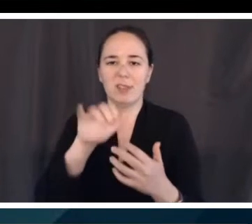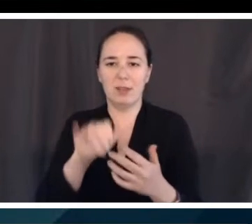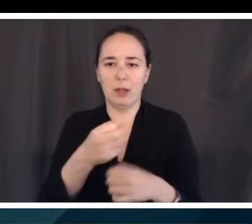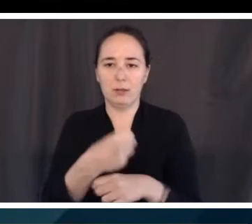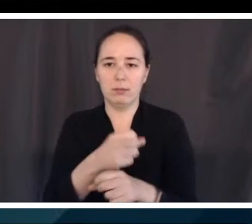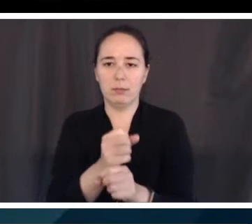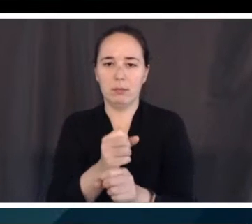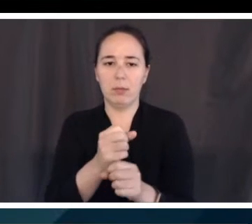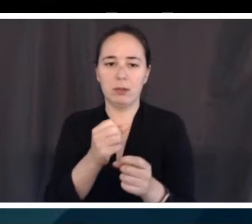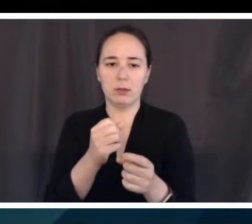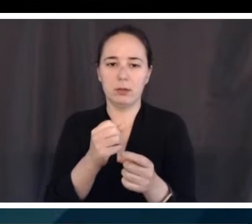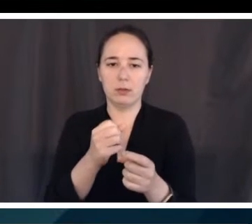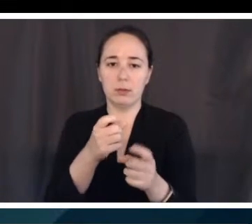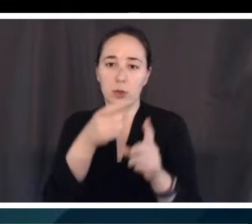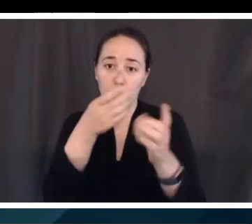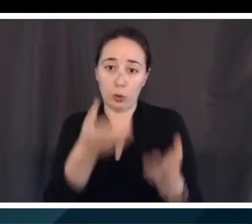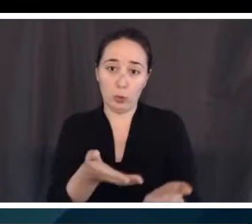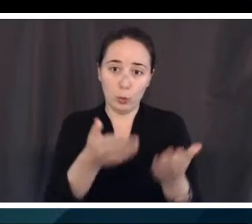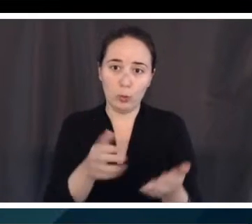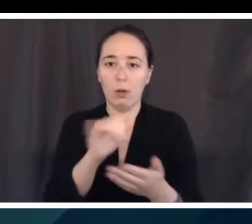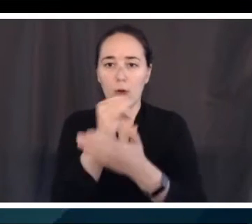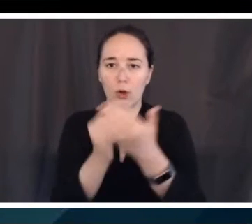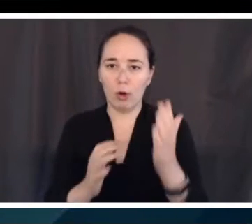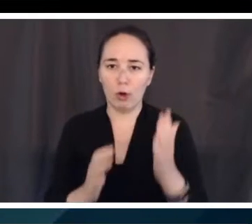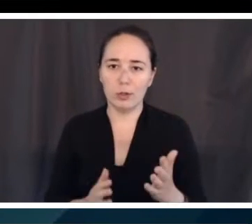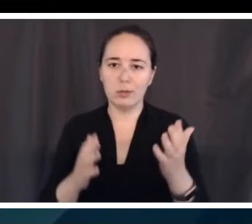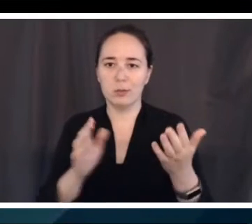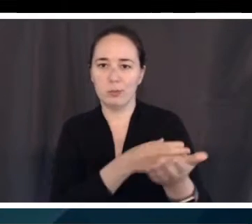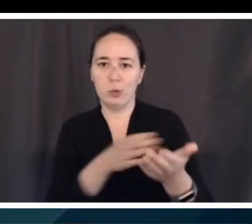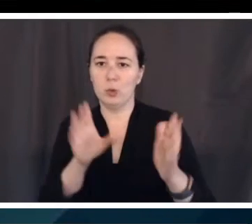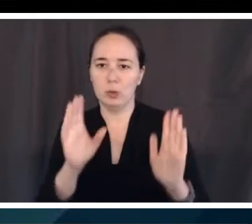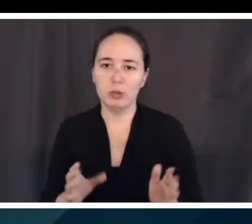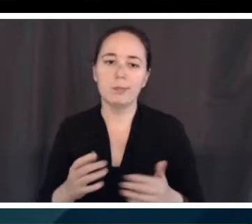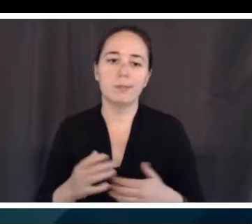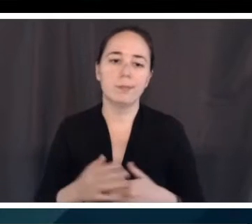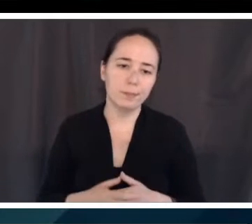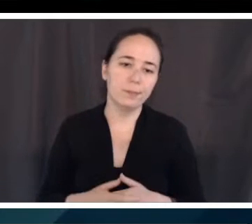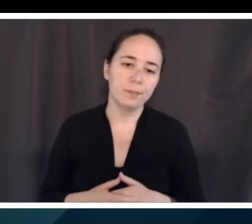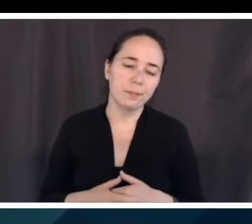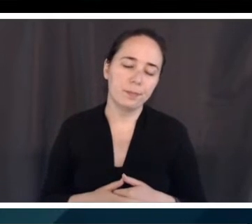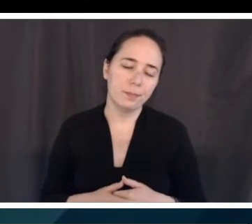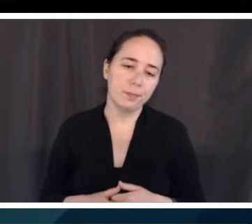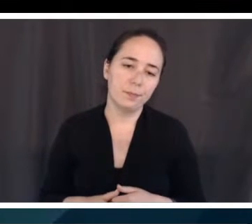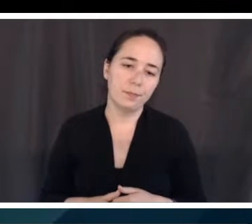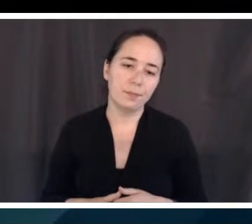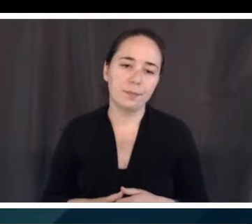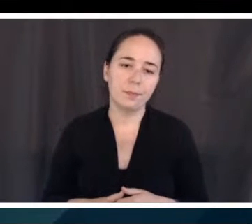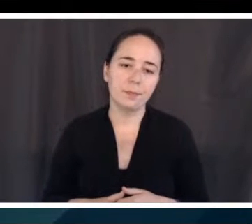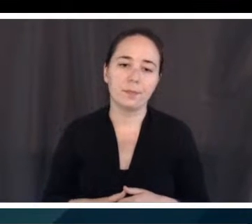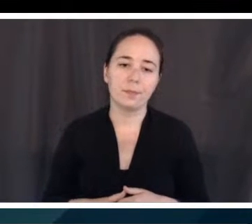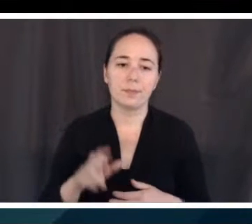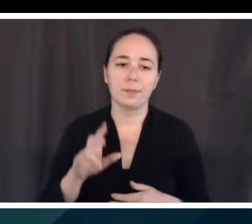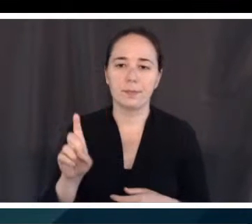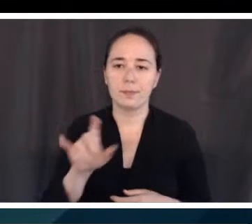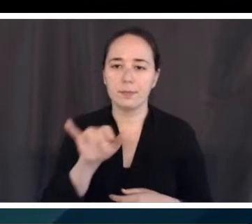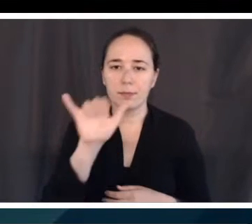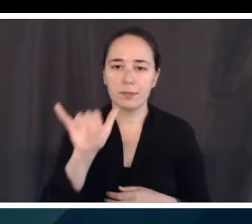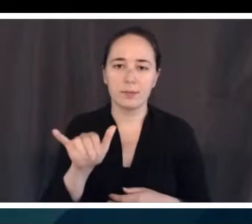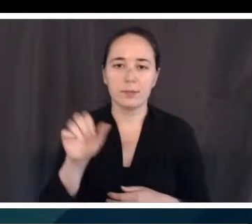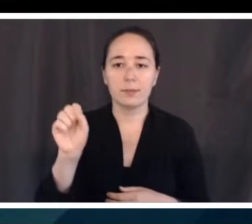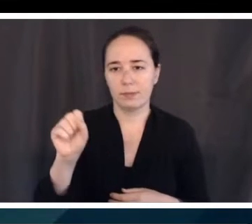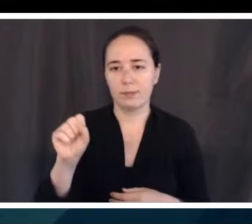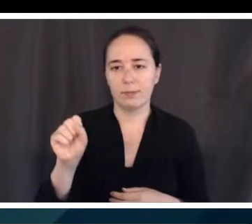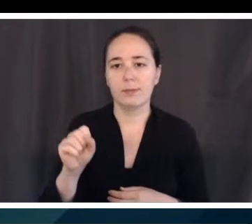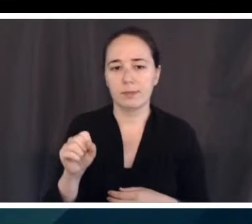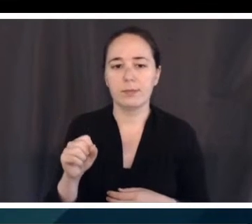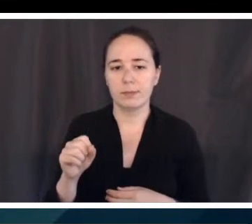I would imagine. Absolutely. And I think that as much as I know people without